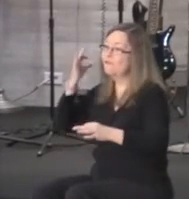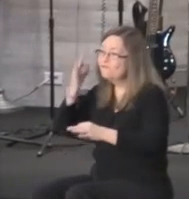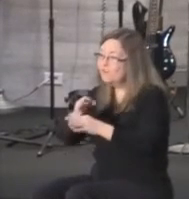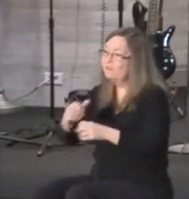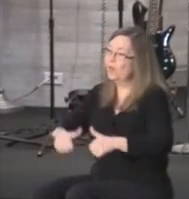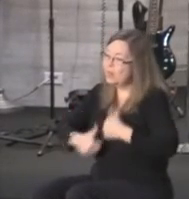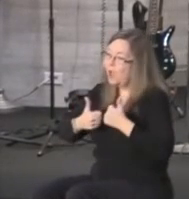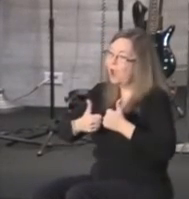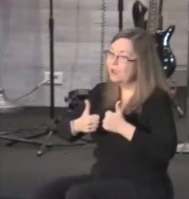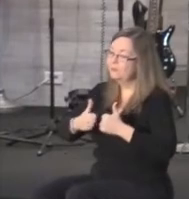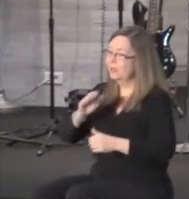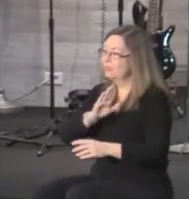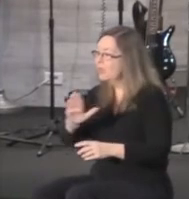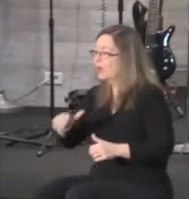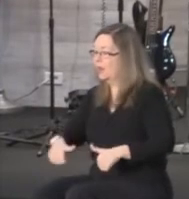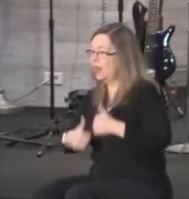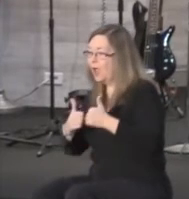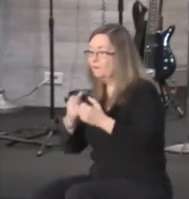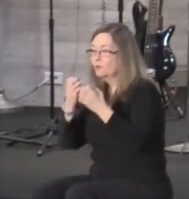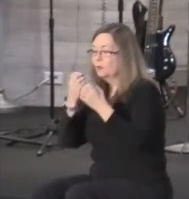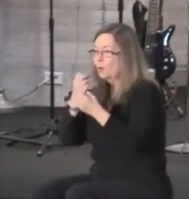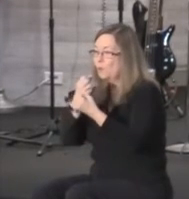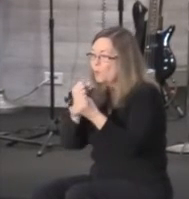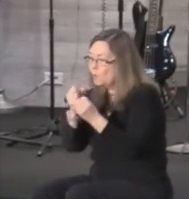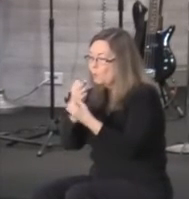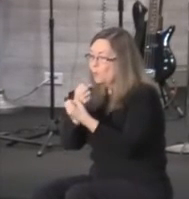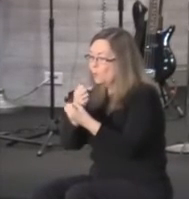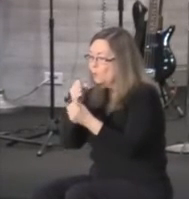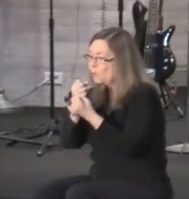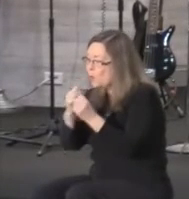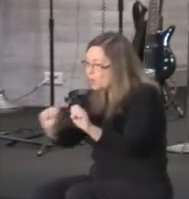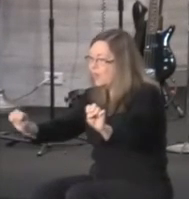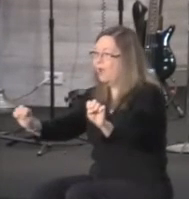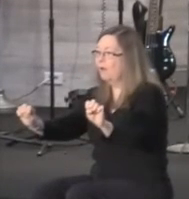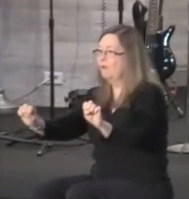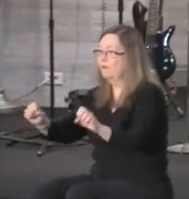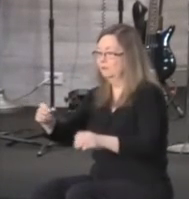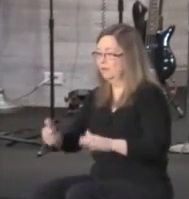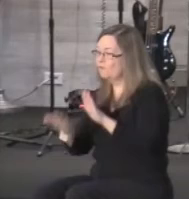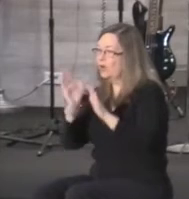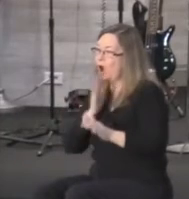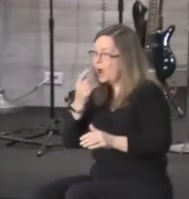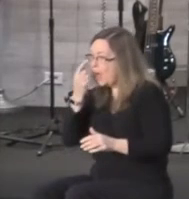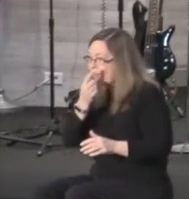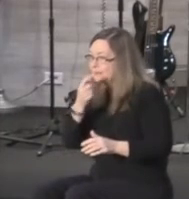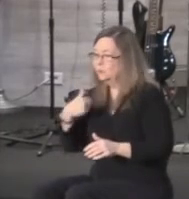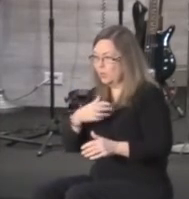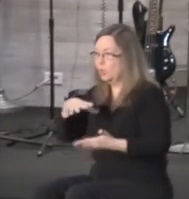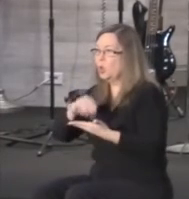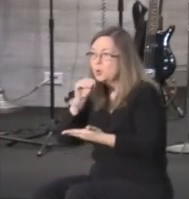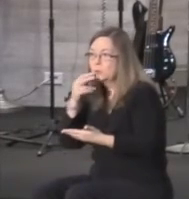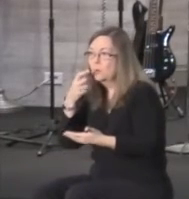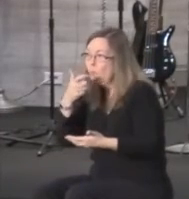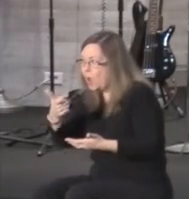them working out their life, working out their own salvation right in front of our own eyes. That's where we begin to learn,